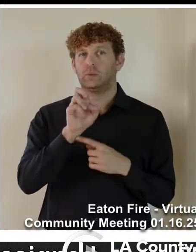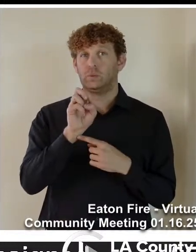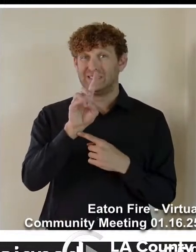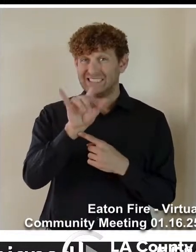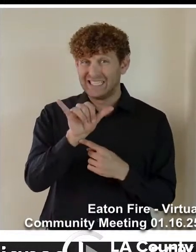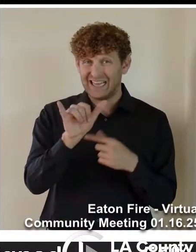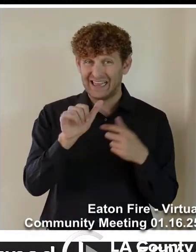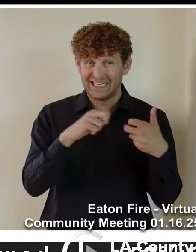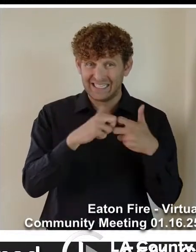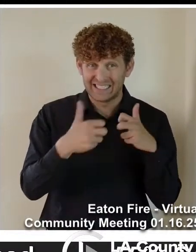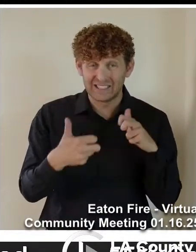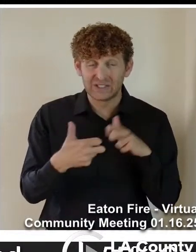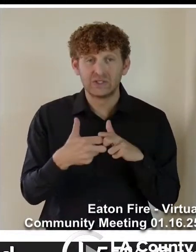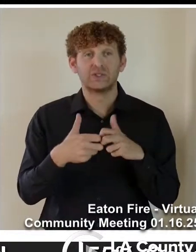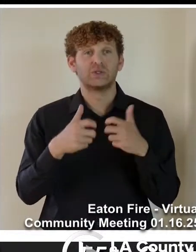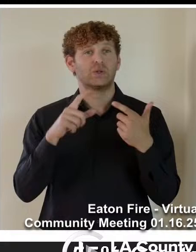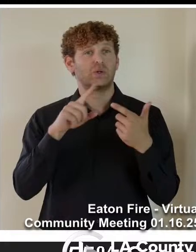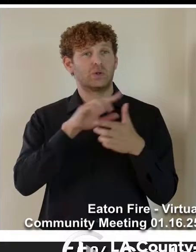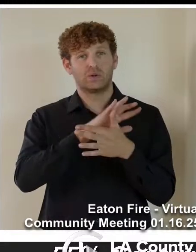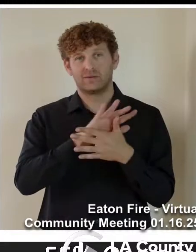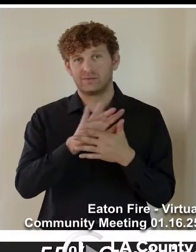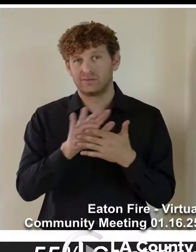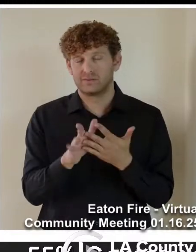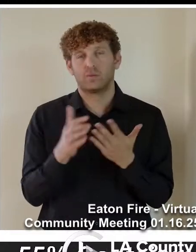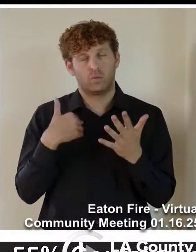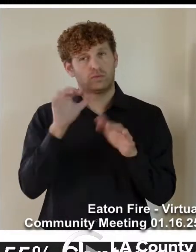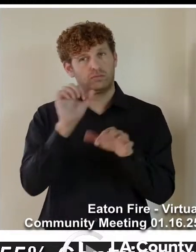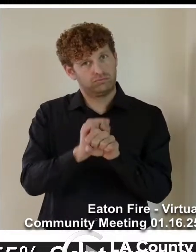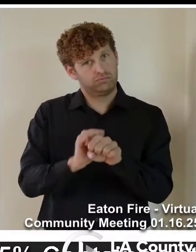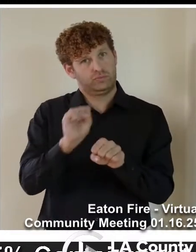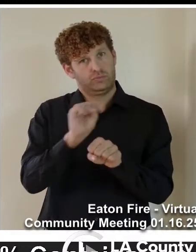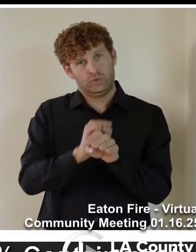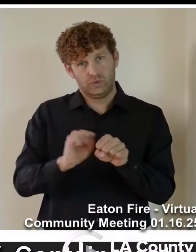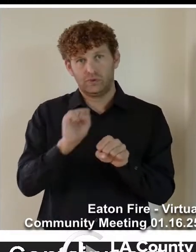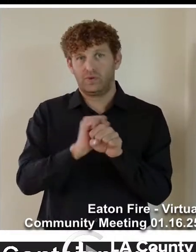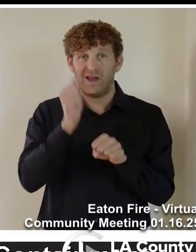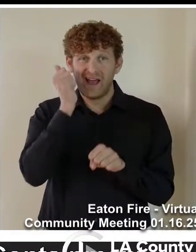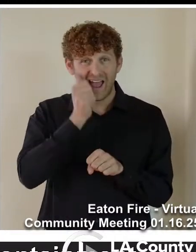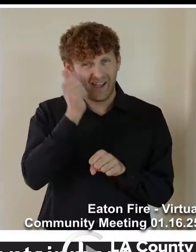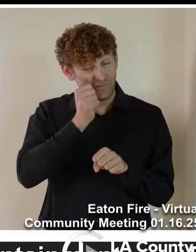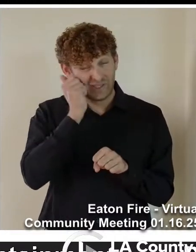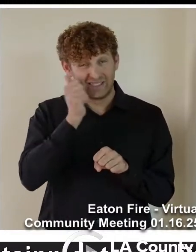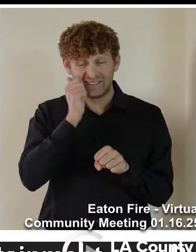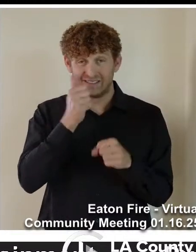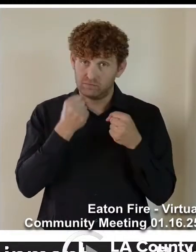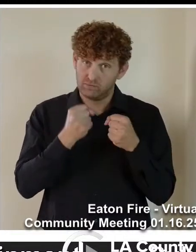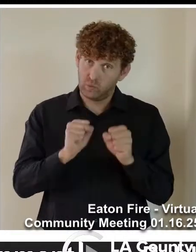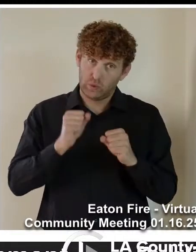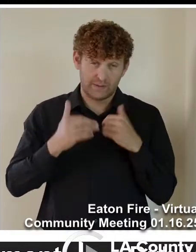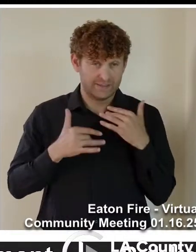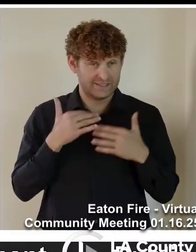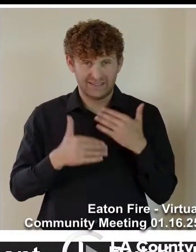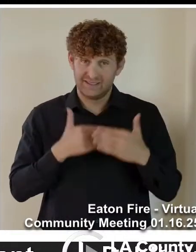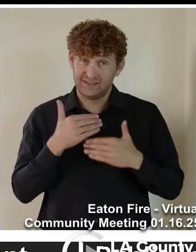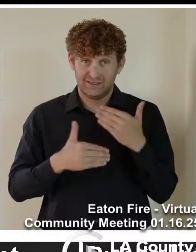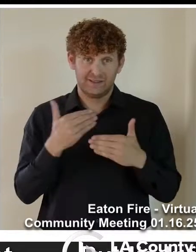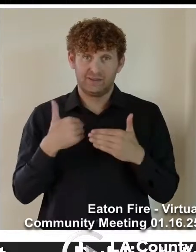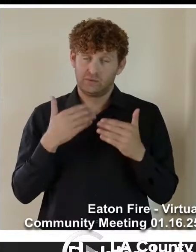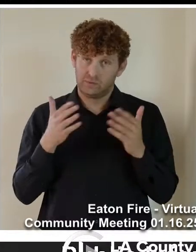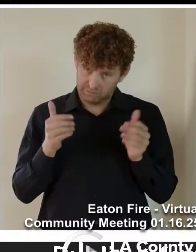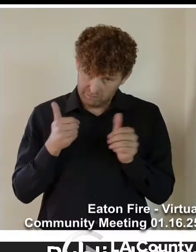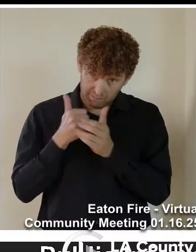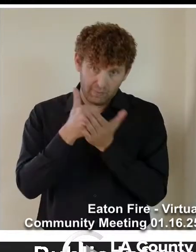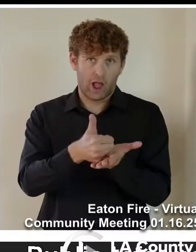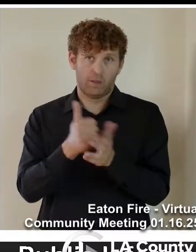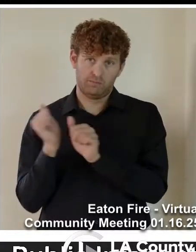prior to us opening those zones. I can assure you we're making a push daily to get you back into your properties and to get